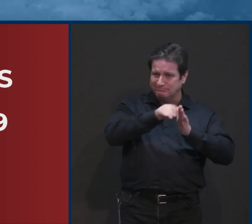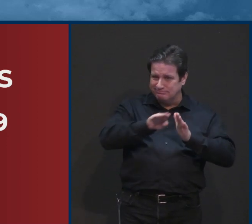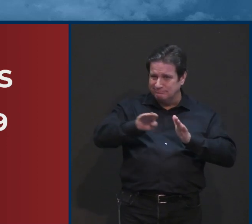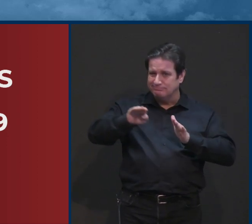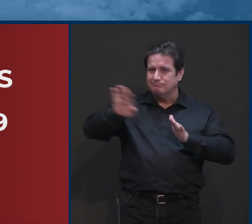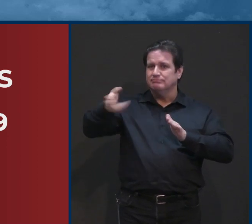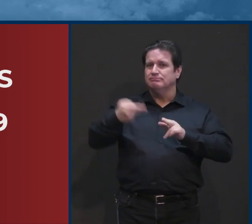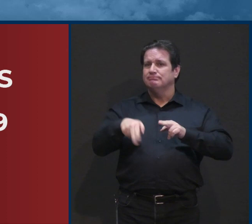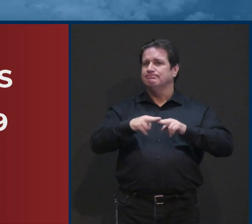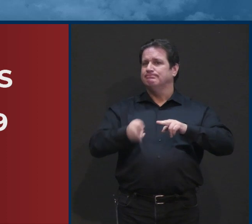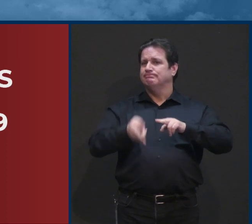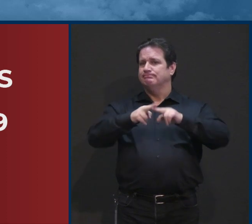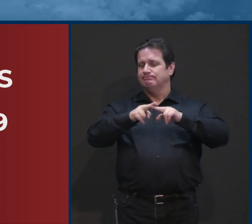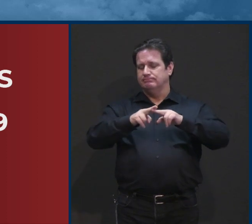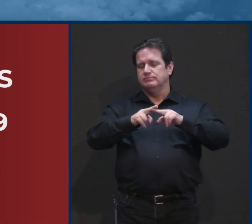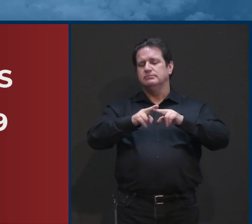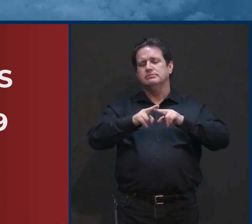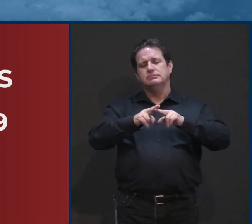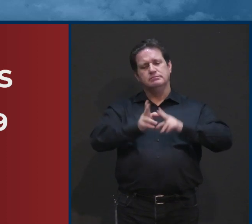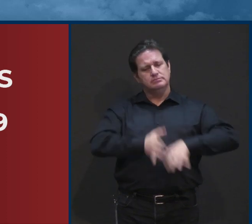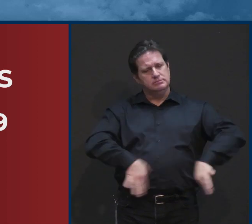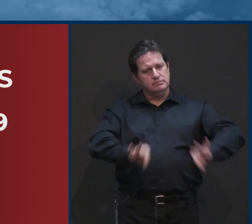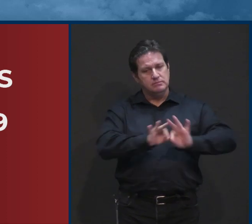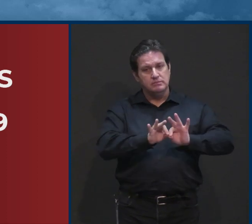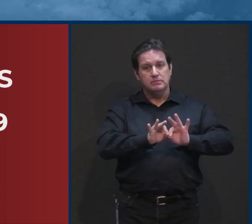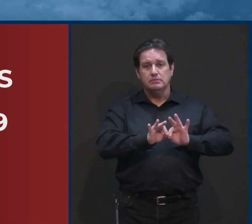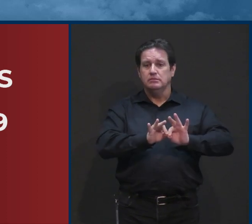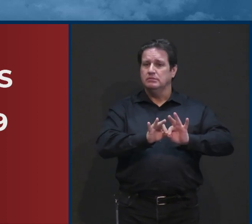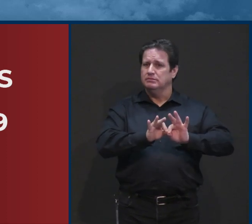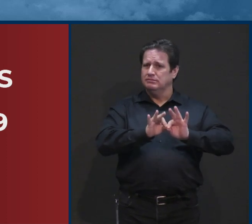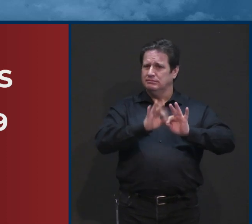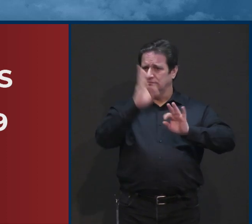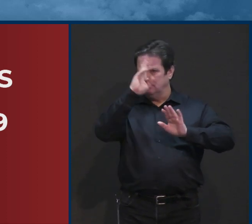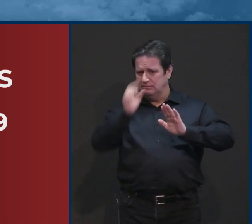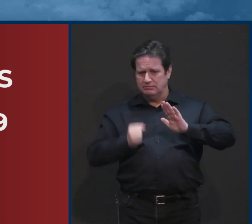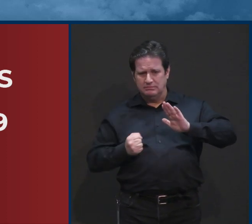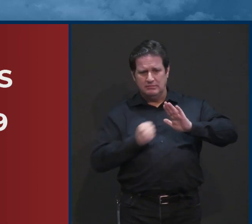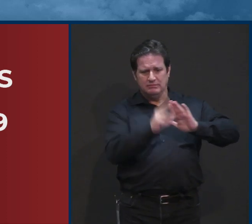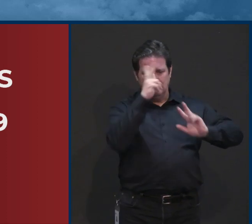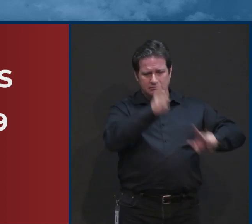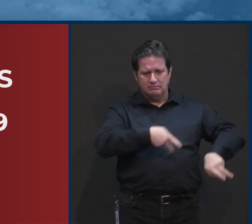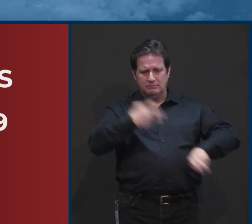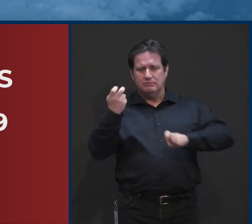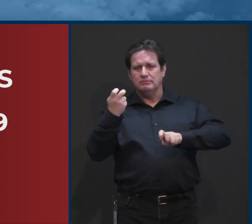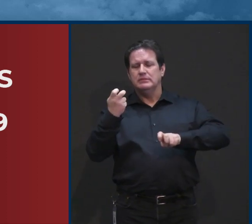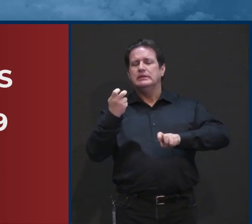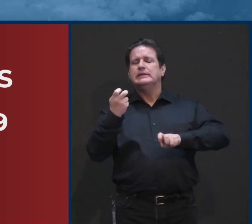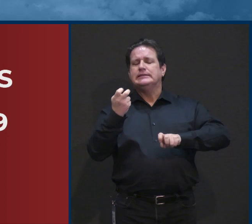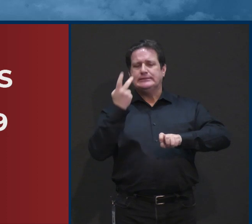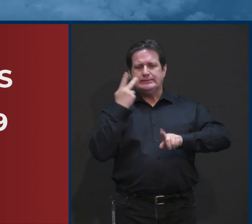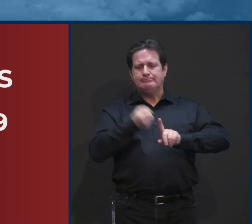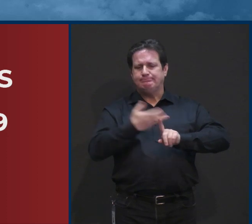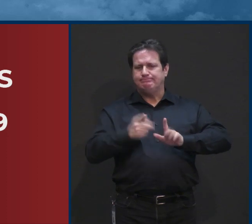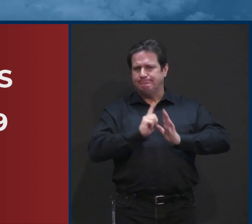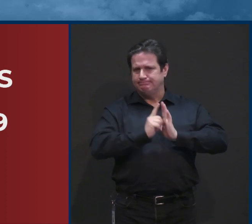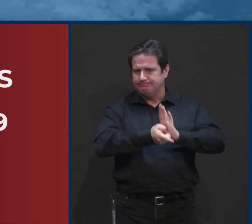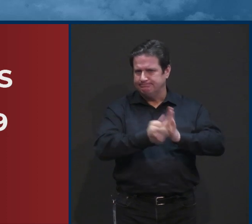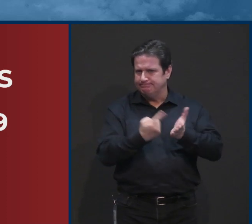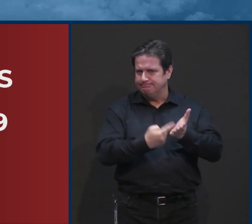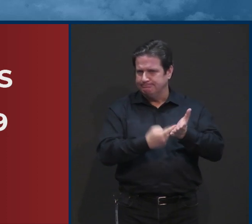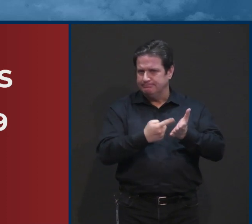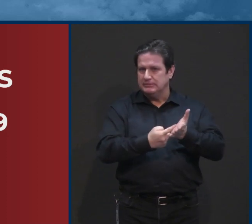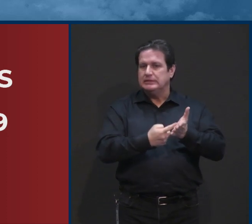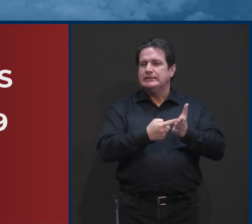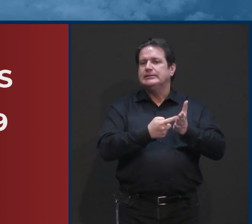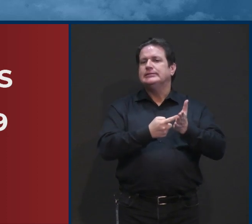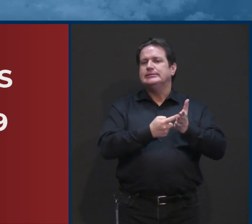climb. And importantly, the number of hospitalizations, as we'll see in a minute, has continued to trend